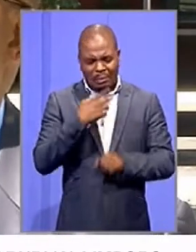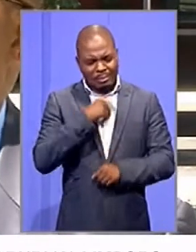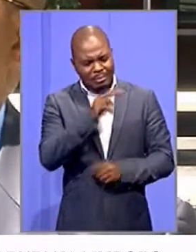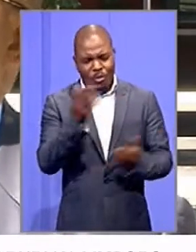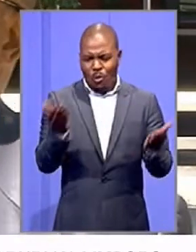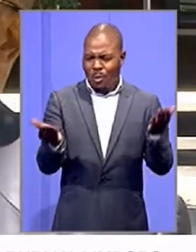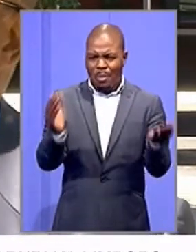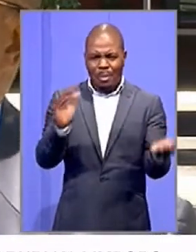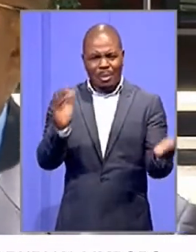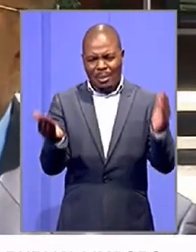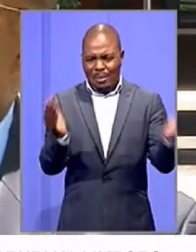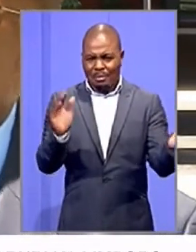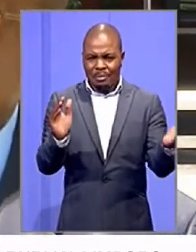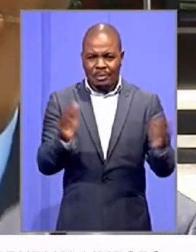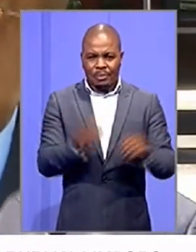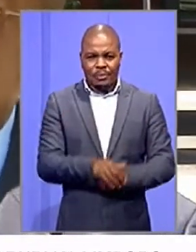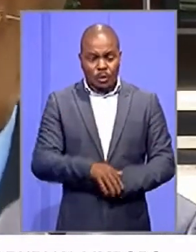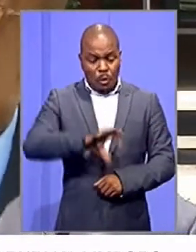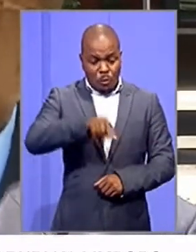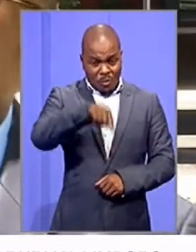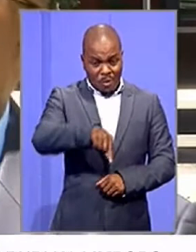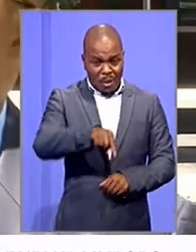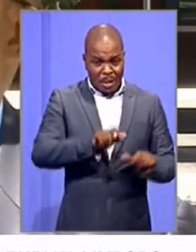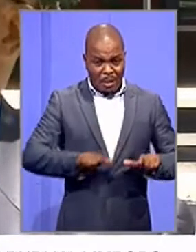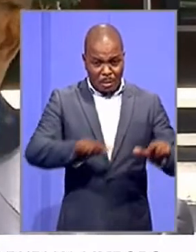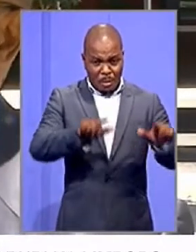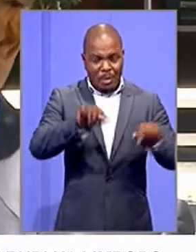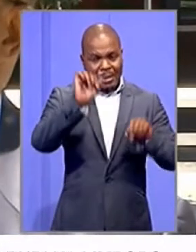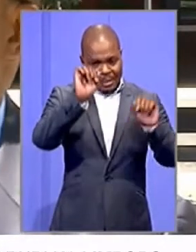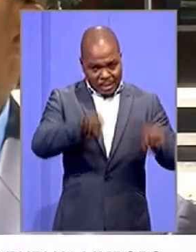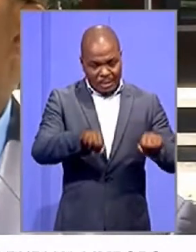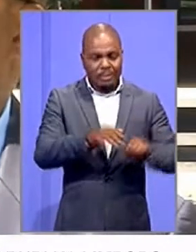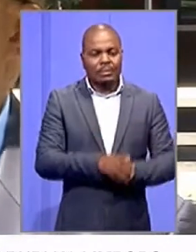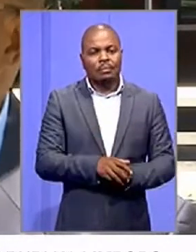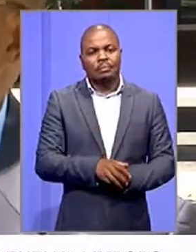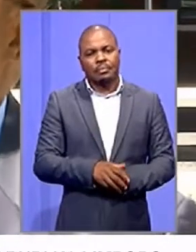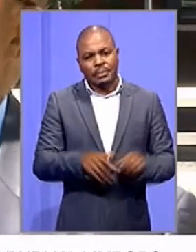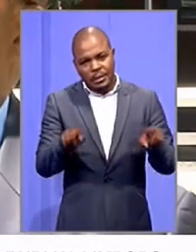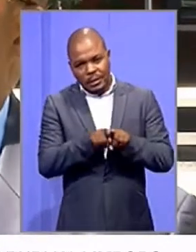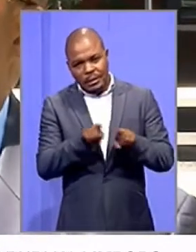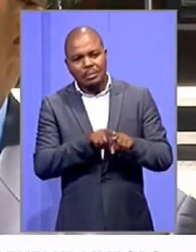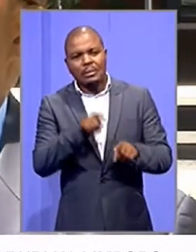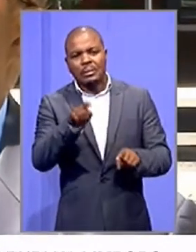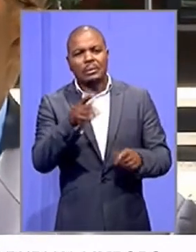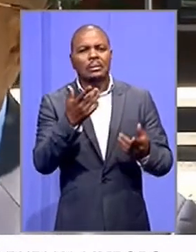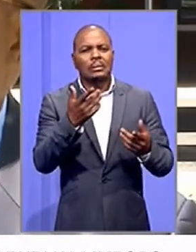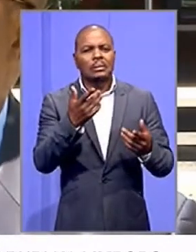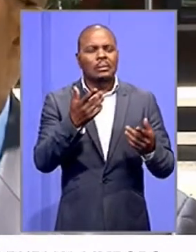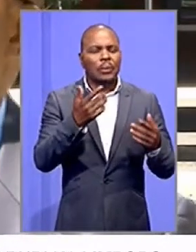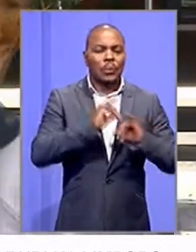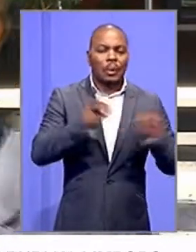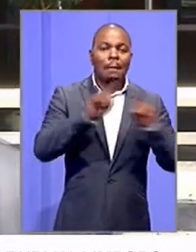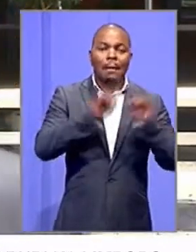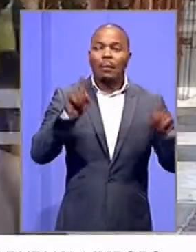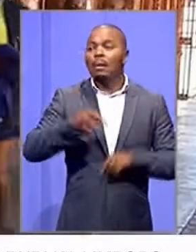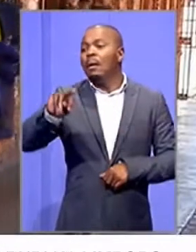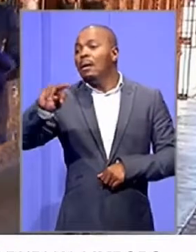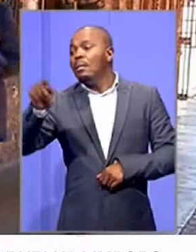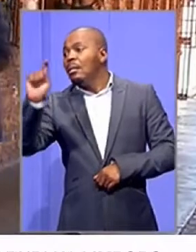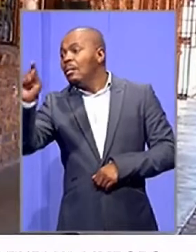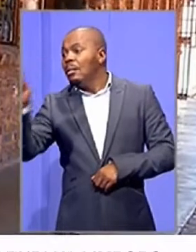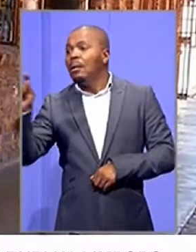e le gore le province ya rena ya Limpopo le ge be e amegile kudu le makgo a lobilwe fela e be e se amega o tshwana le di-province